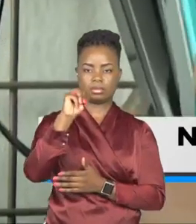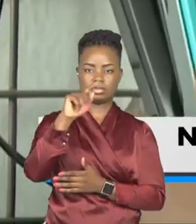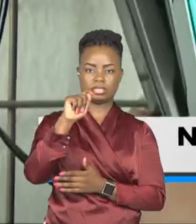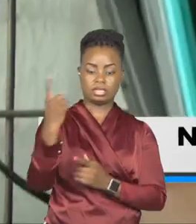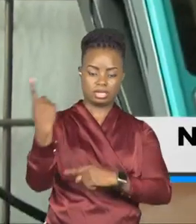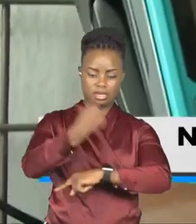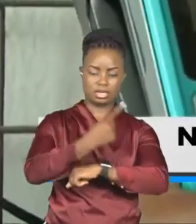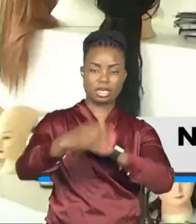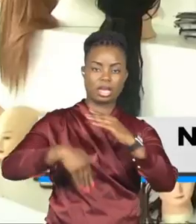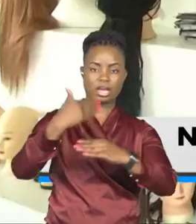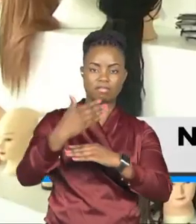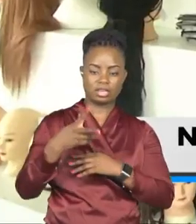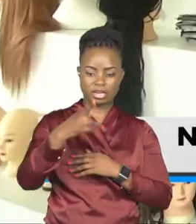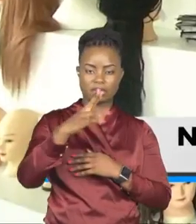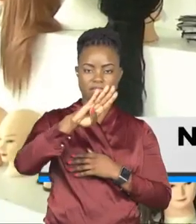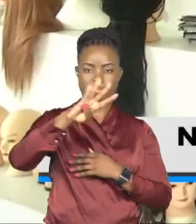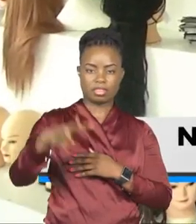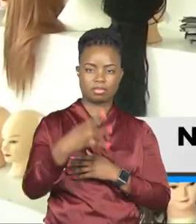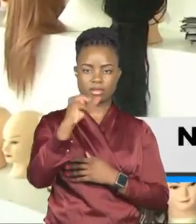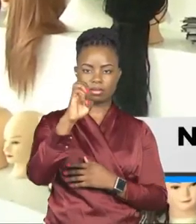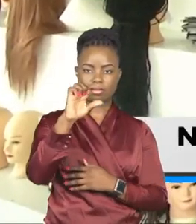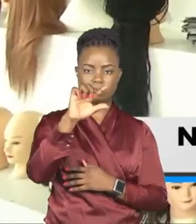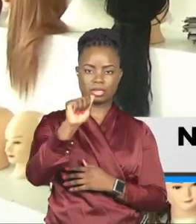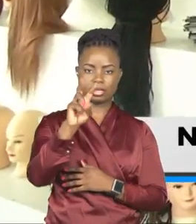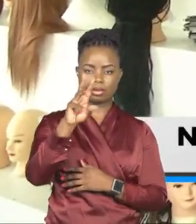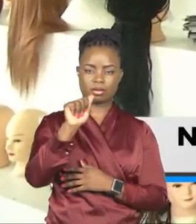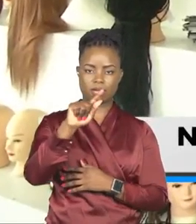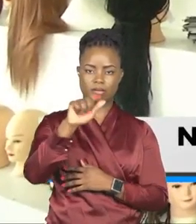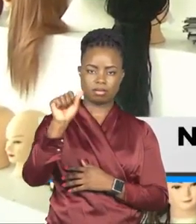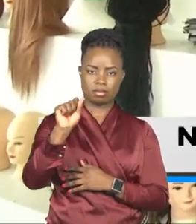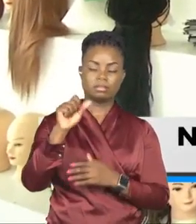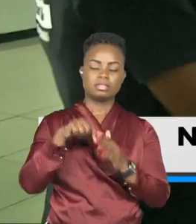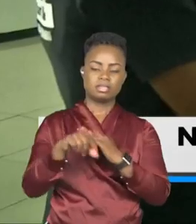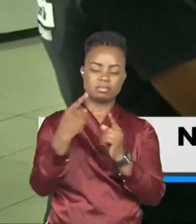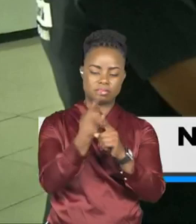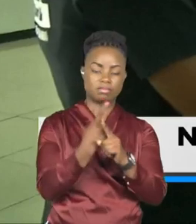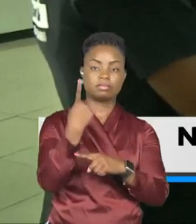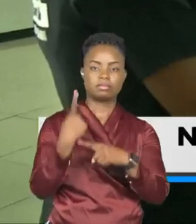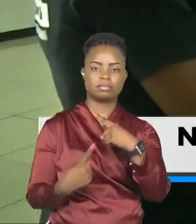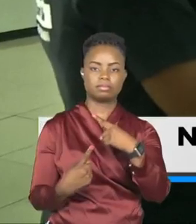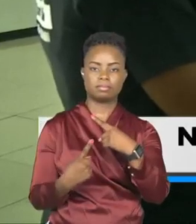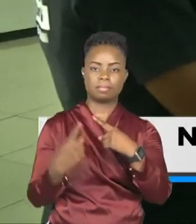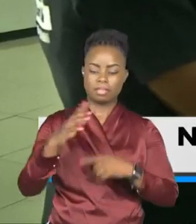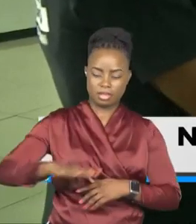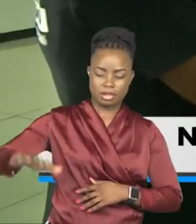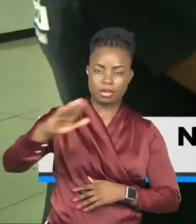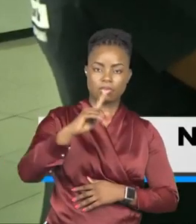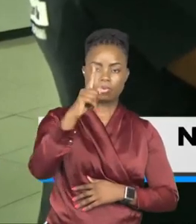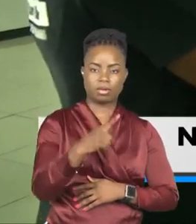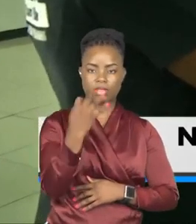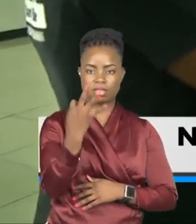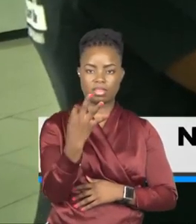after cutting 4,000 megawatts in the worst power cut seen in several years. Around a third of